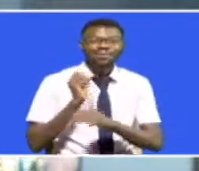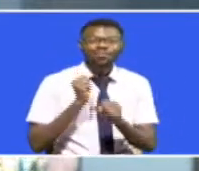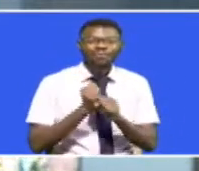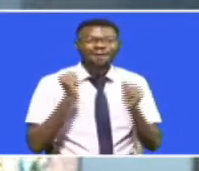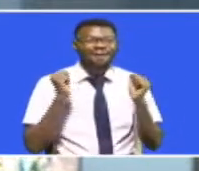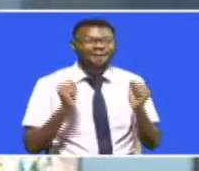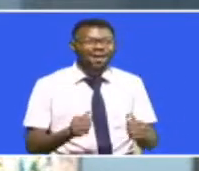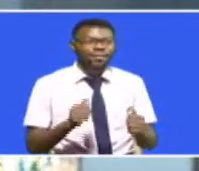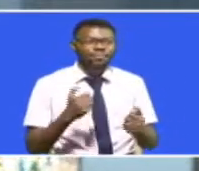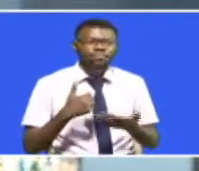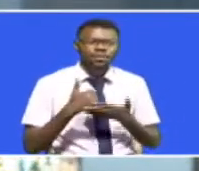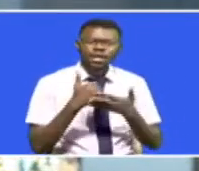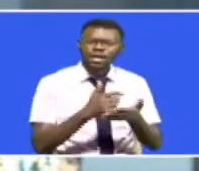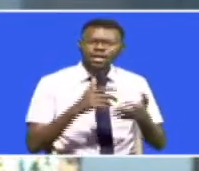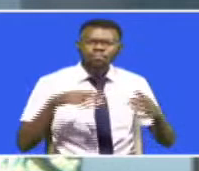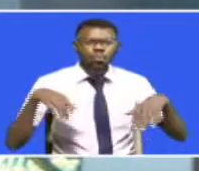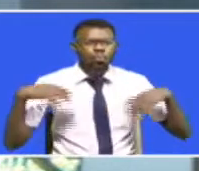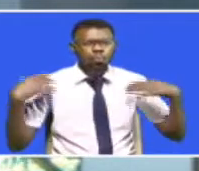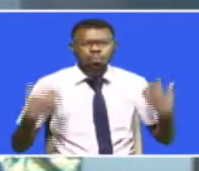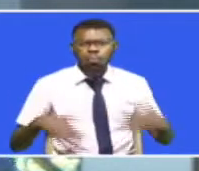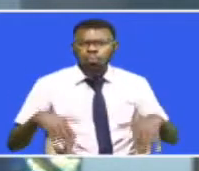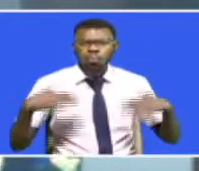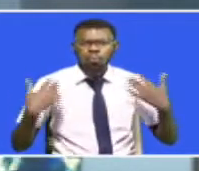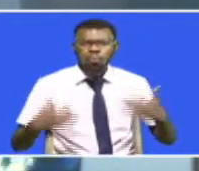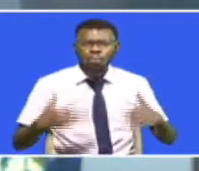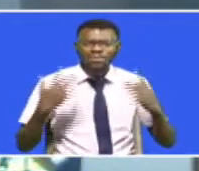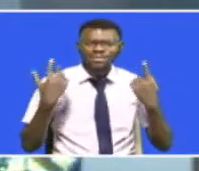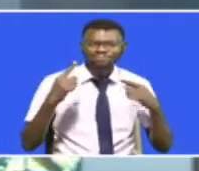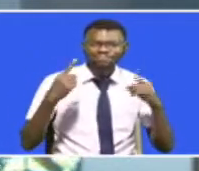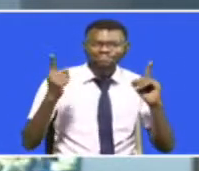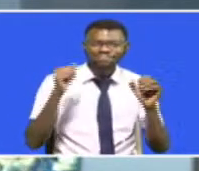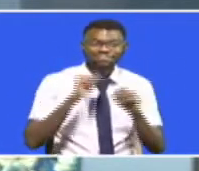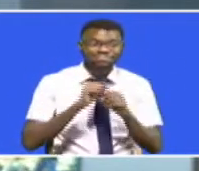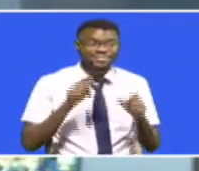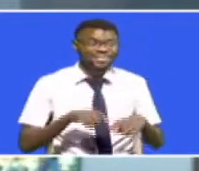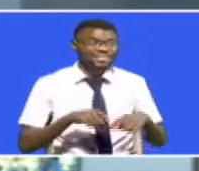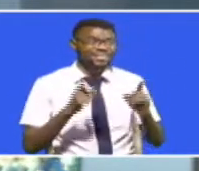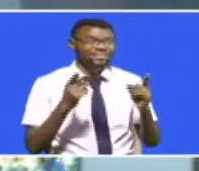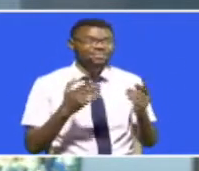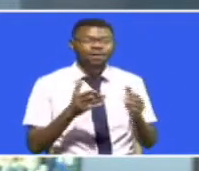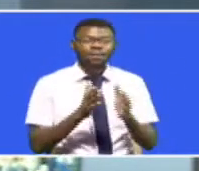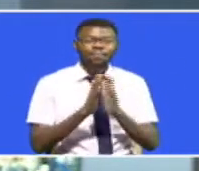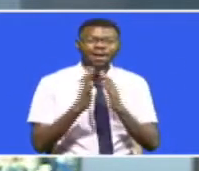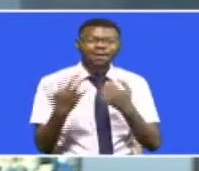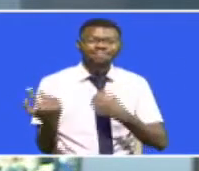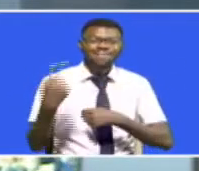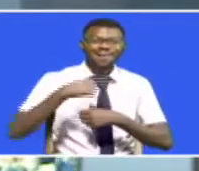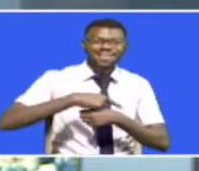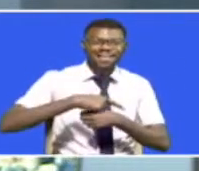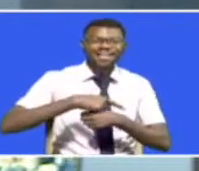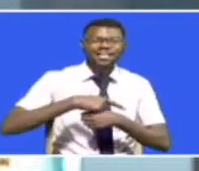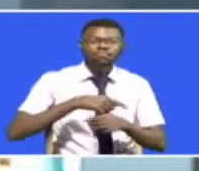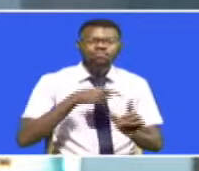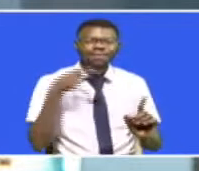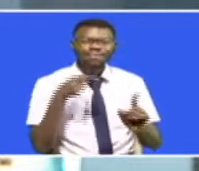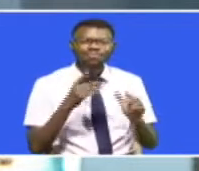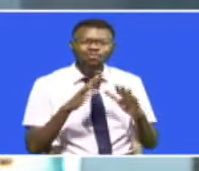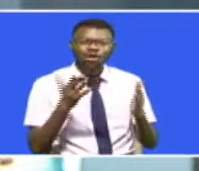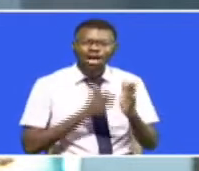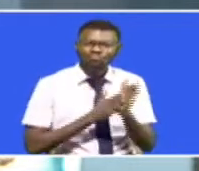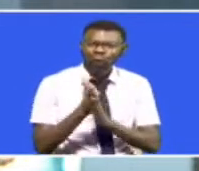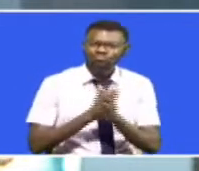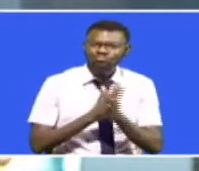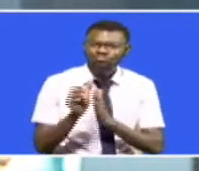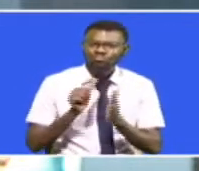has led to outstanding academic achievements. Speaker Wetangula presided over the prayer day, which was aimed at motivating class